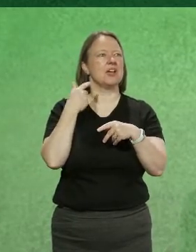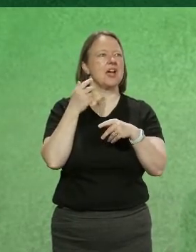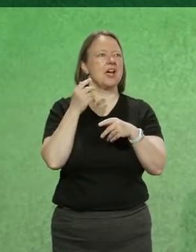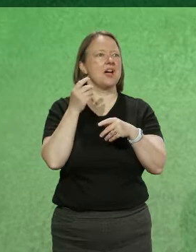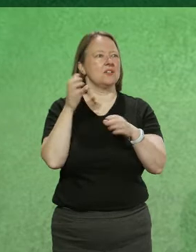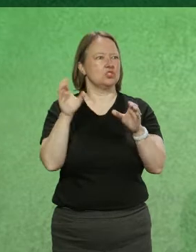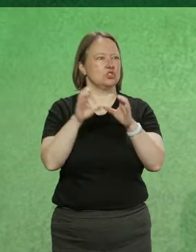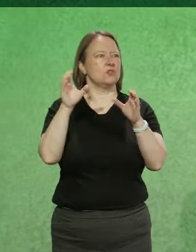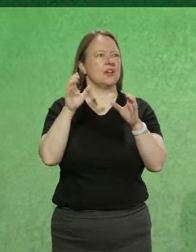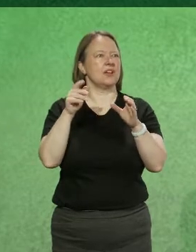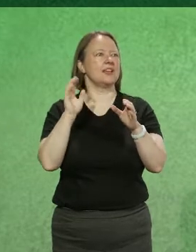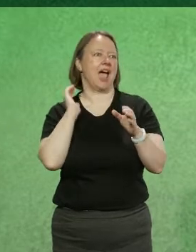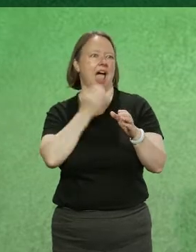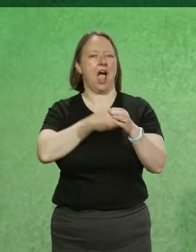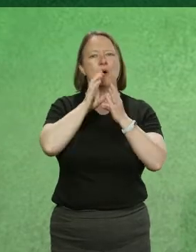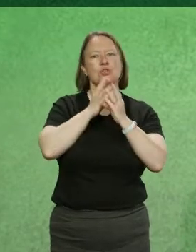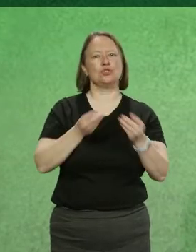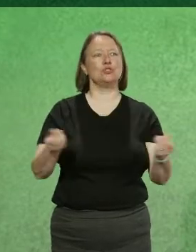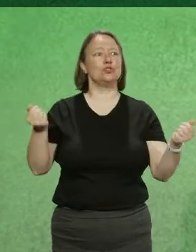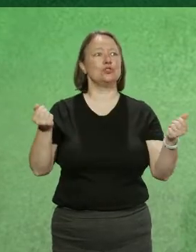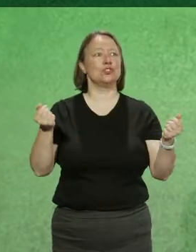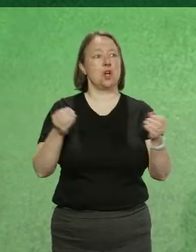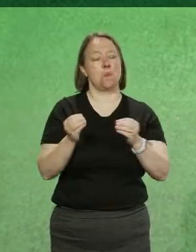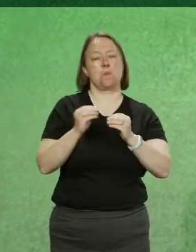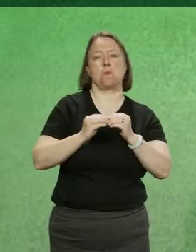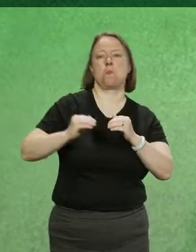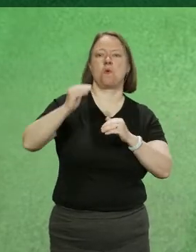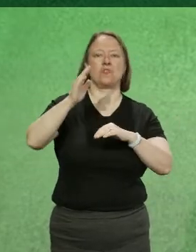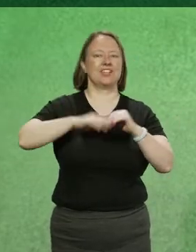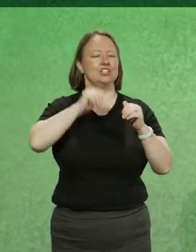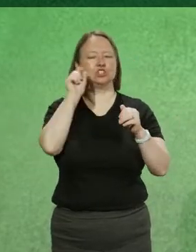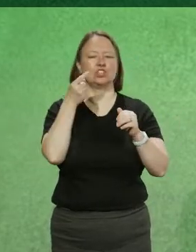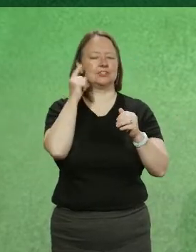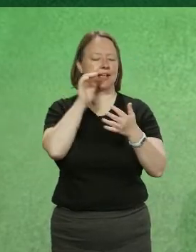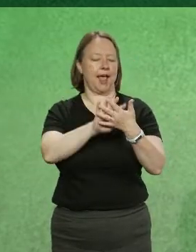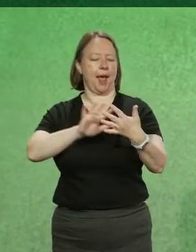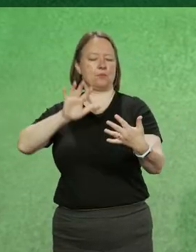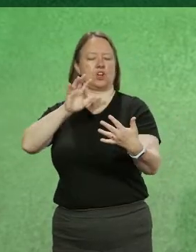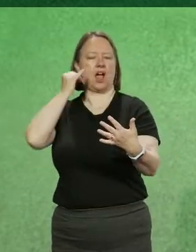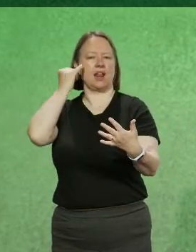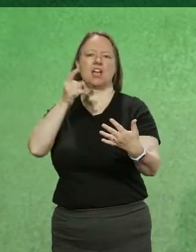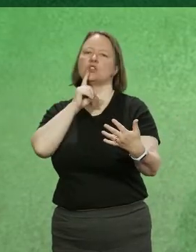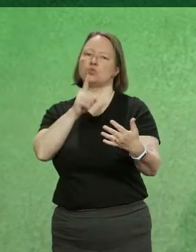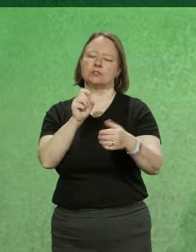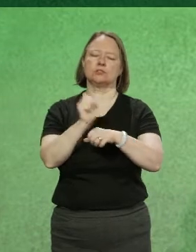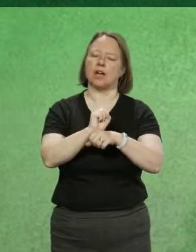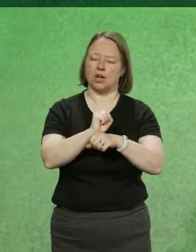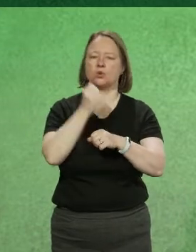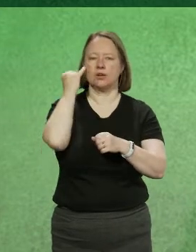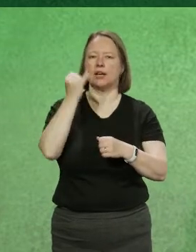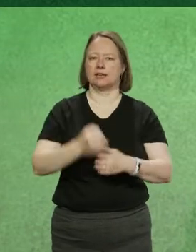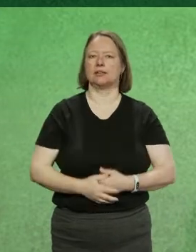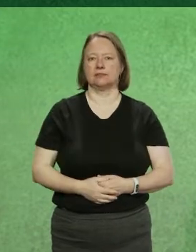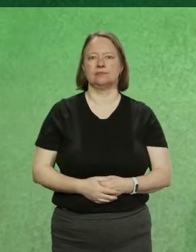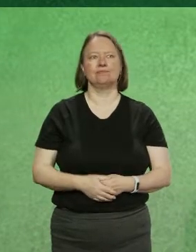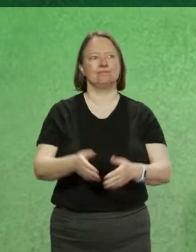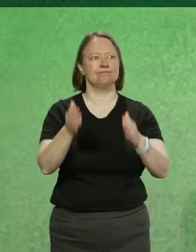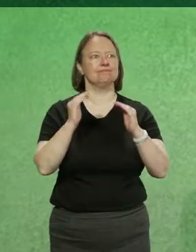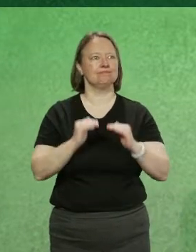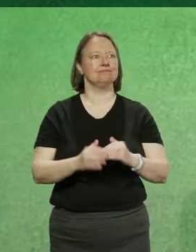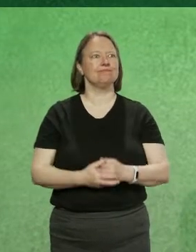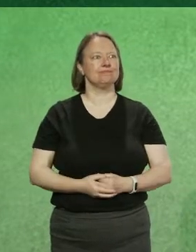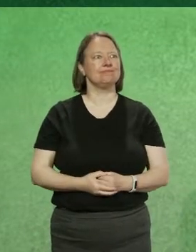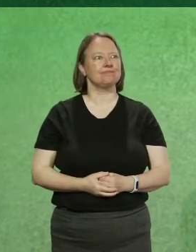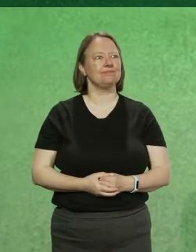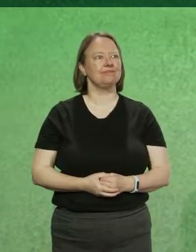certify that our solution goes beyond just being an abstract idea to a very concrete one. Next slide, please.